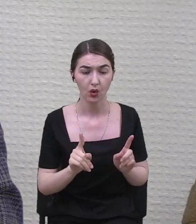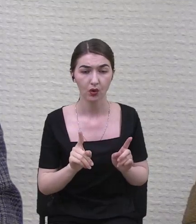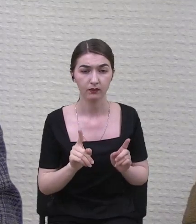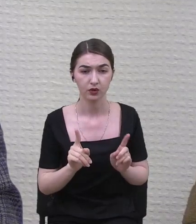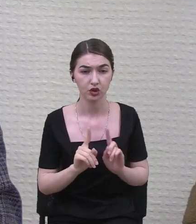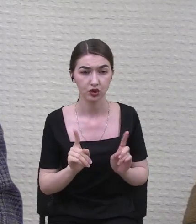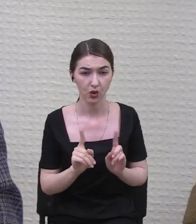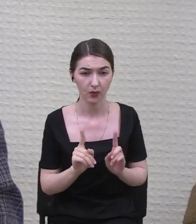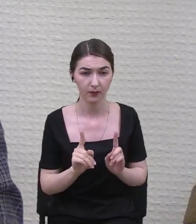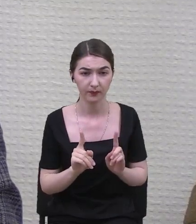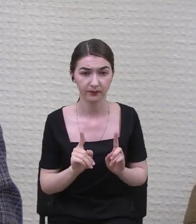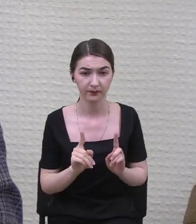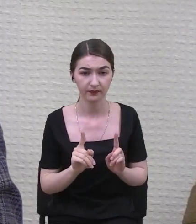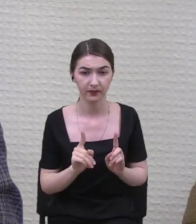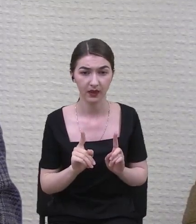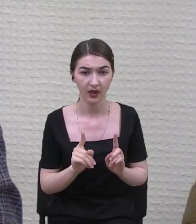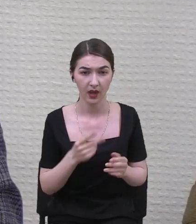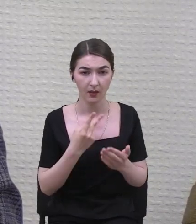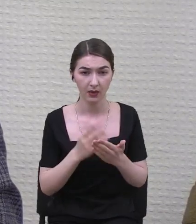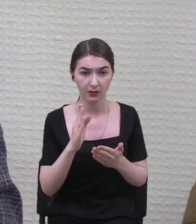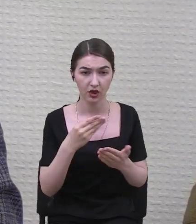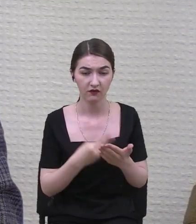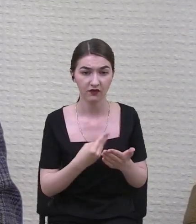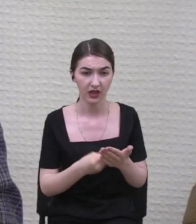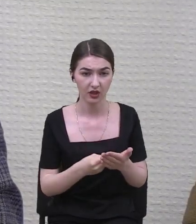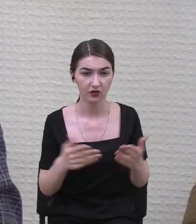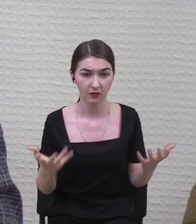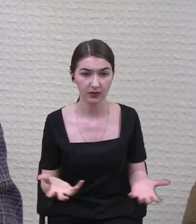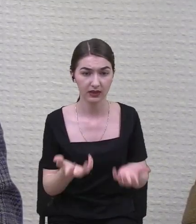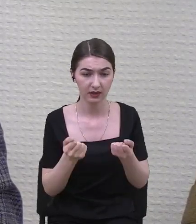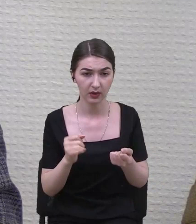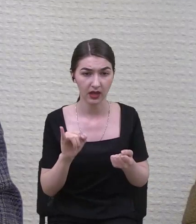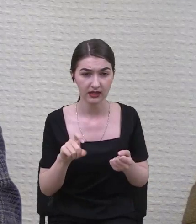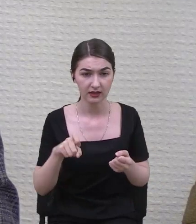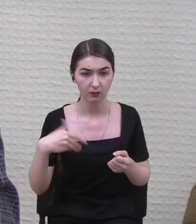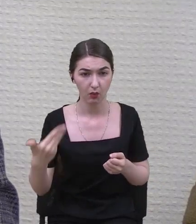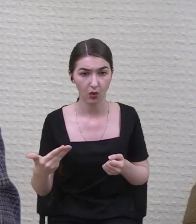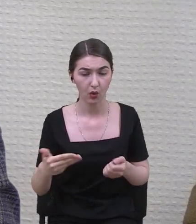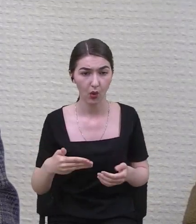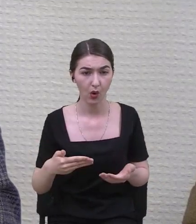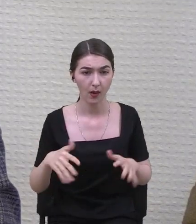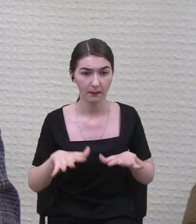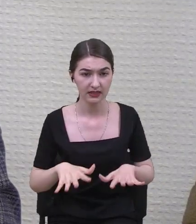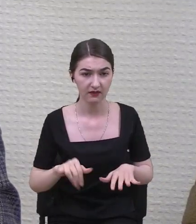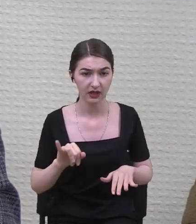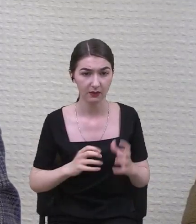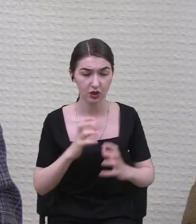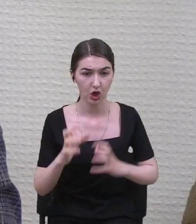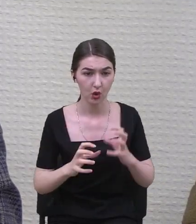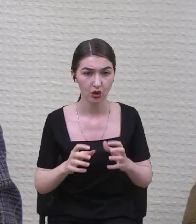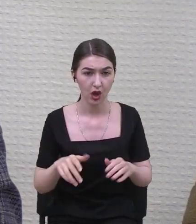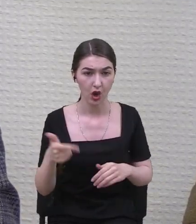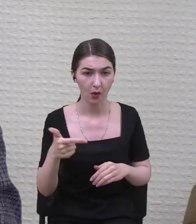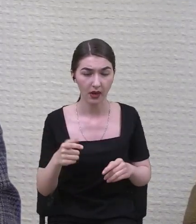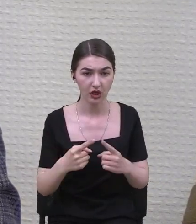assistance provided by local NGOs and international NGOs. And we tried to both hear about good practices,